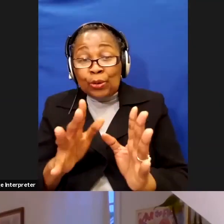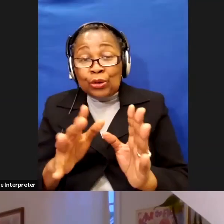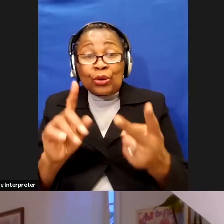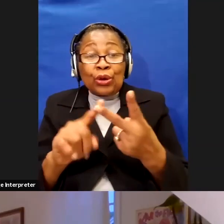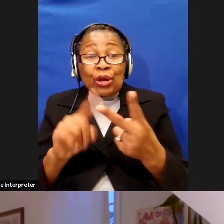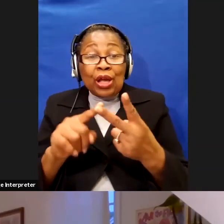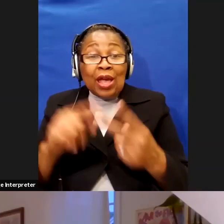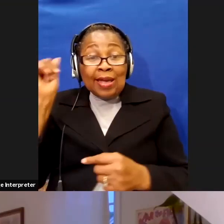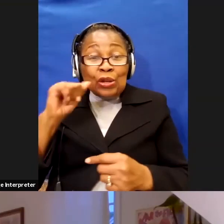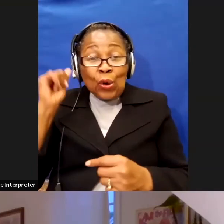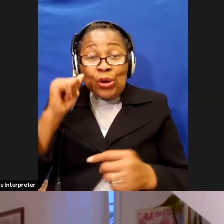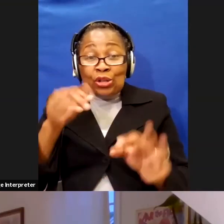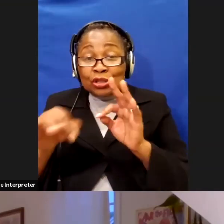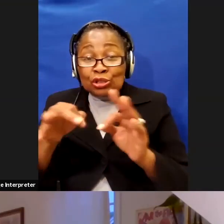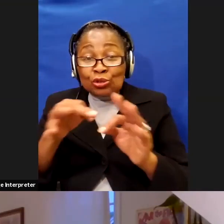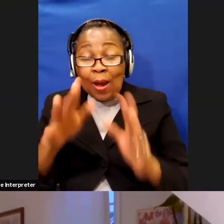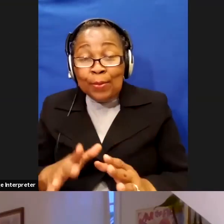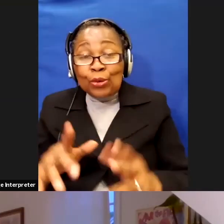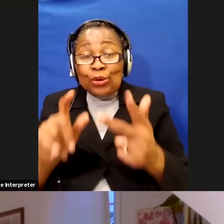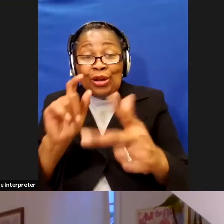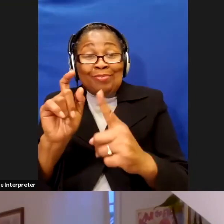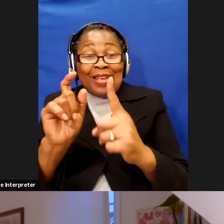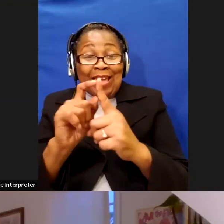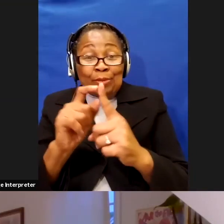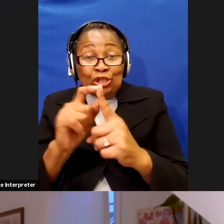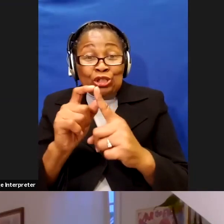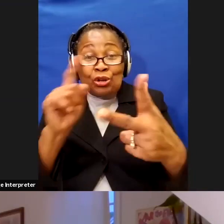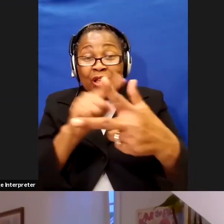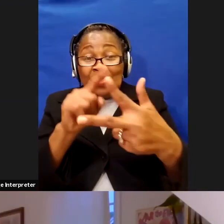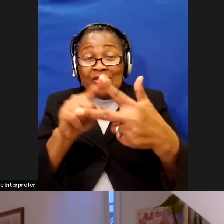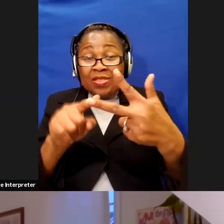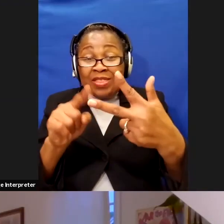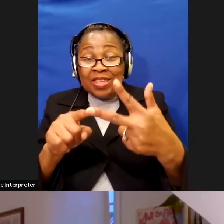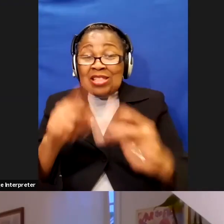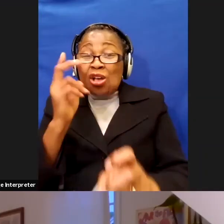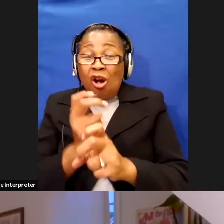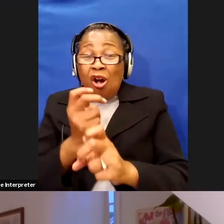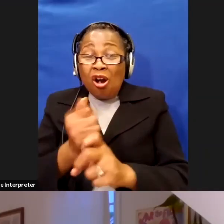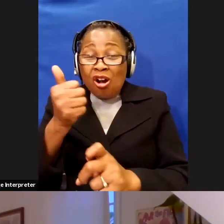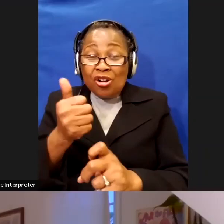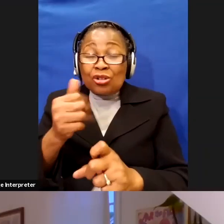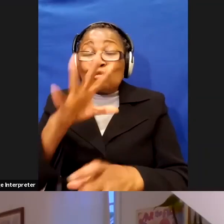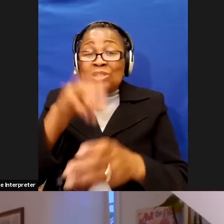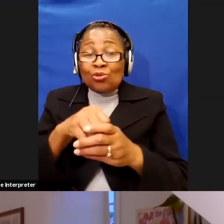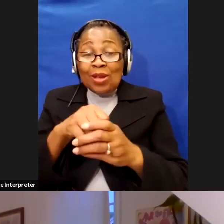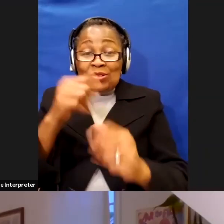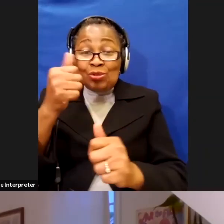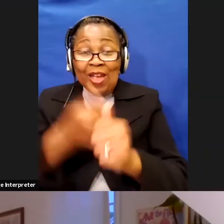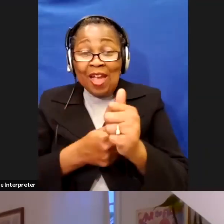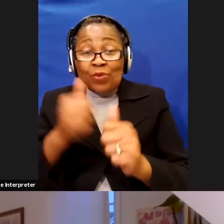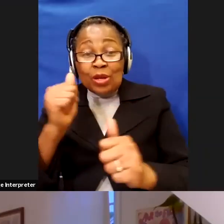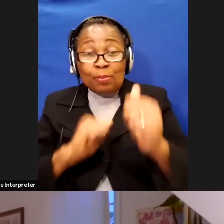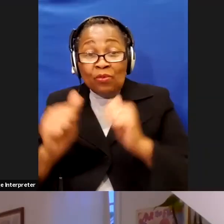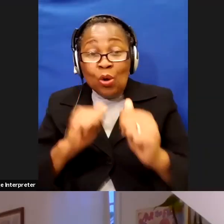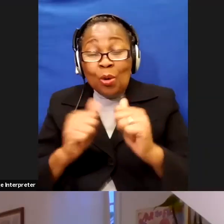describer, a captioner. These things are harder to integrate into every single performance and every single